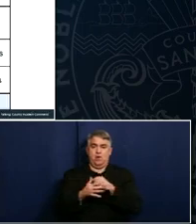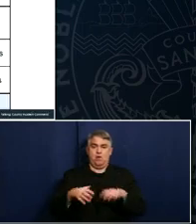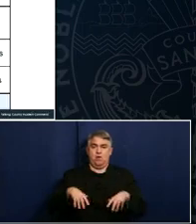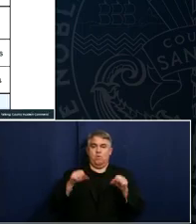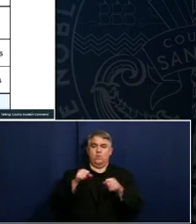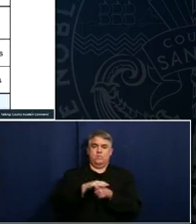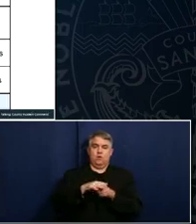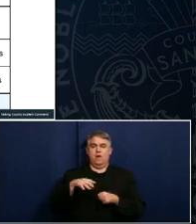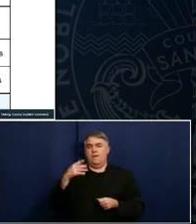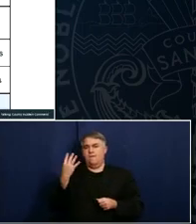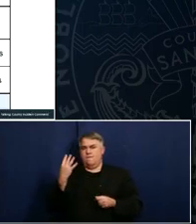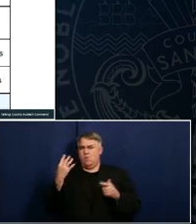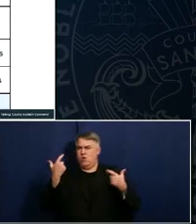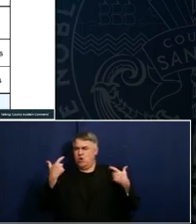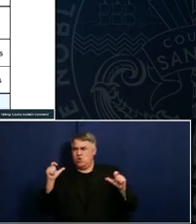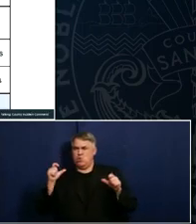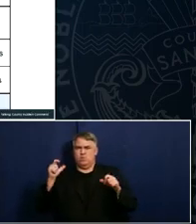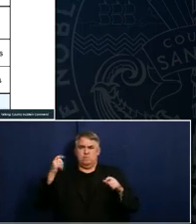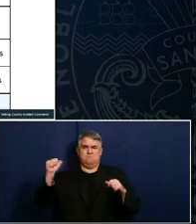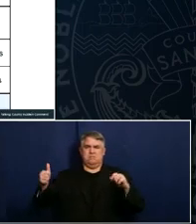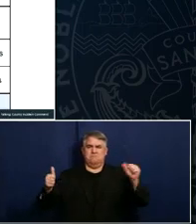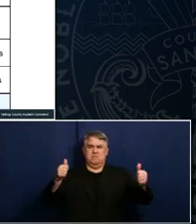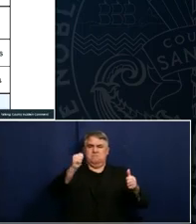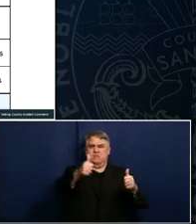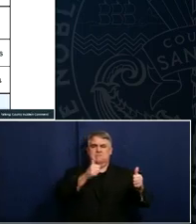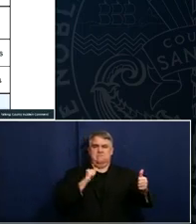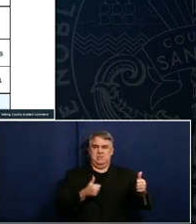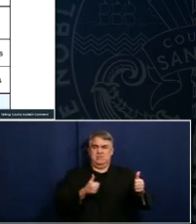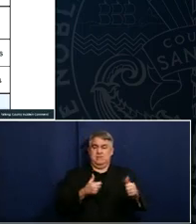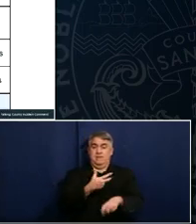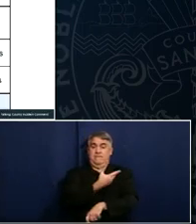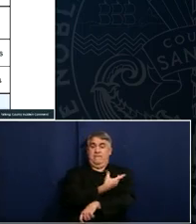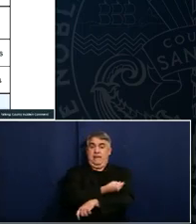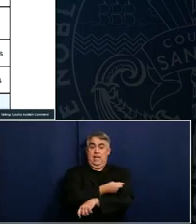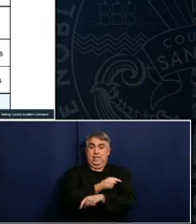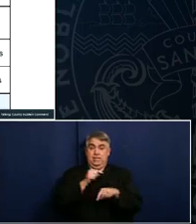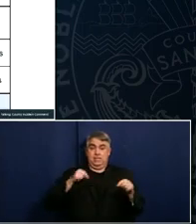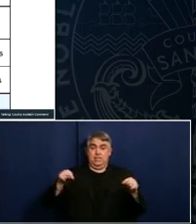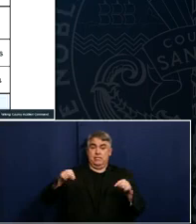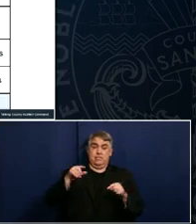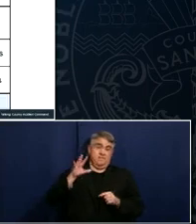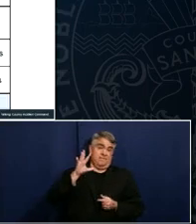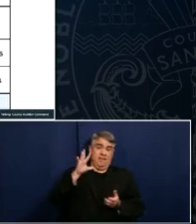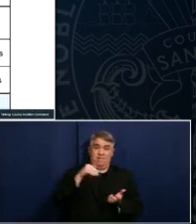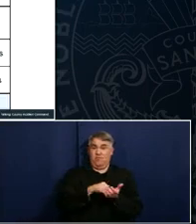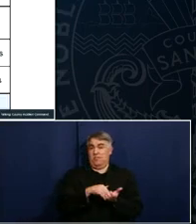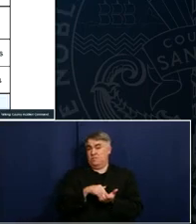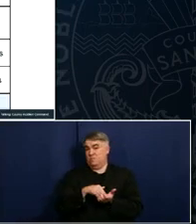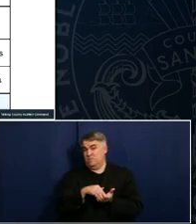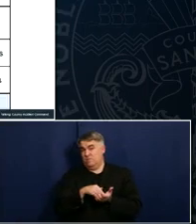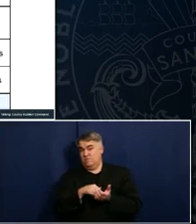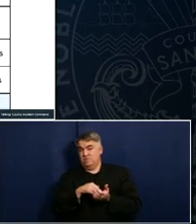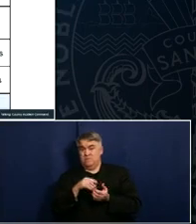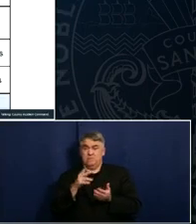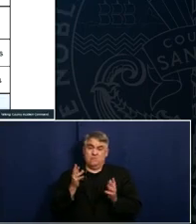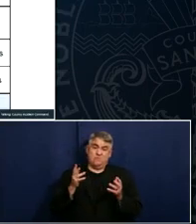superstations that are doing upwards of about 5,000 potentially if there's